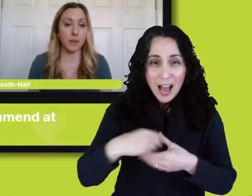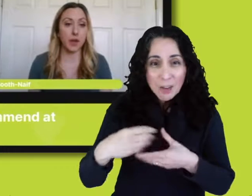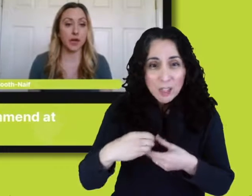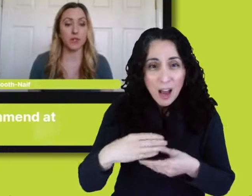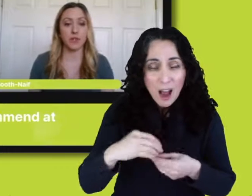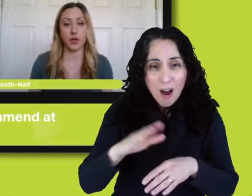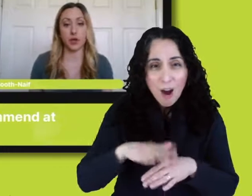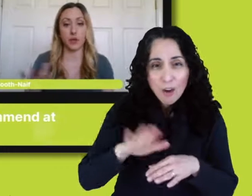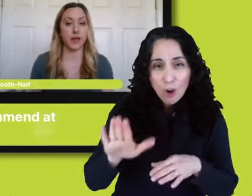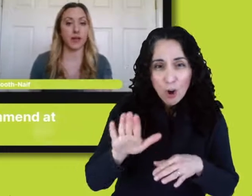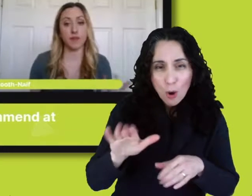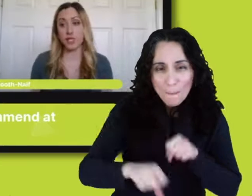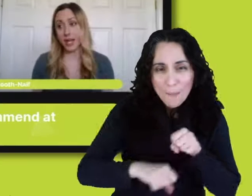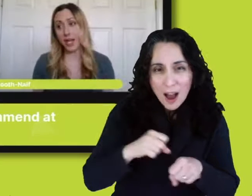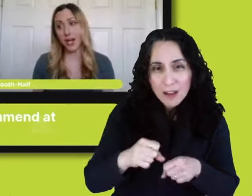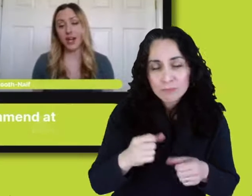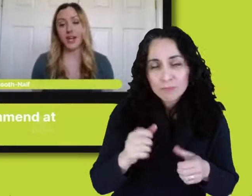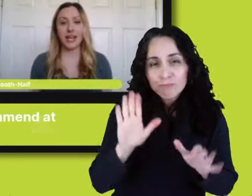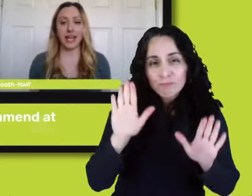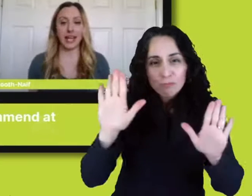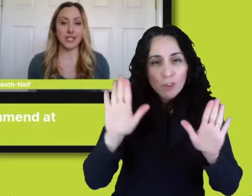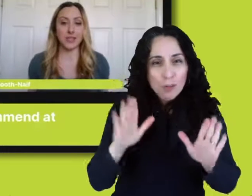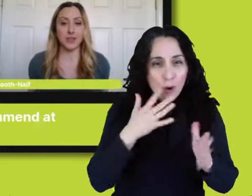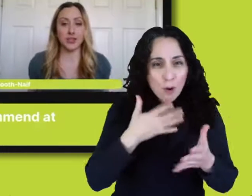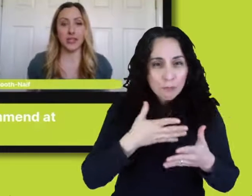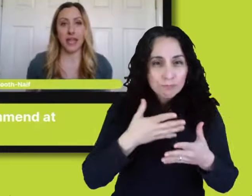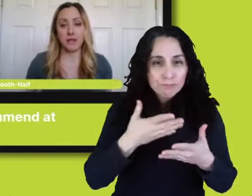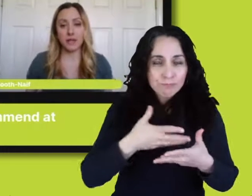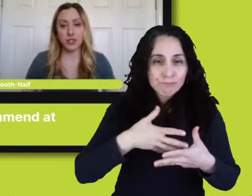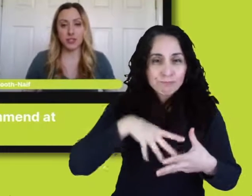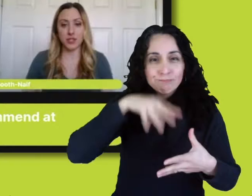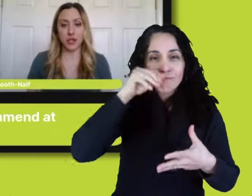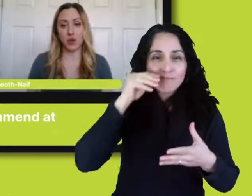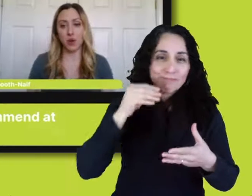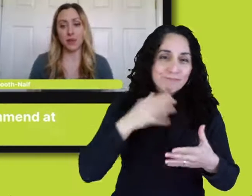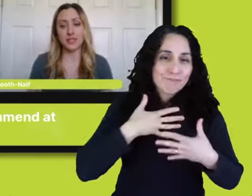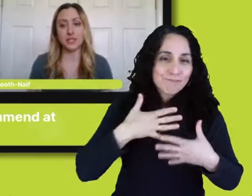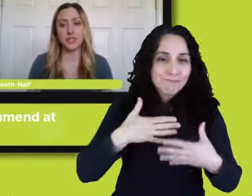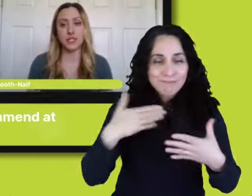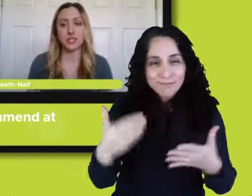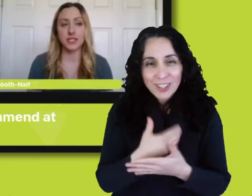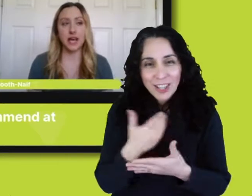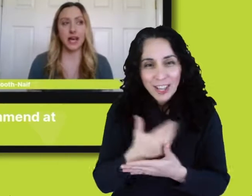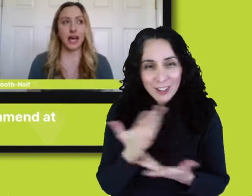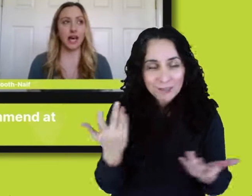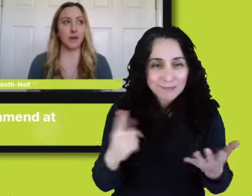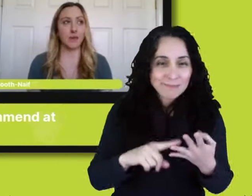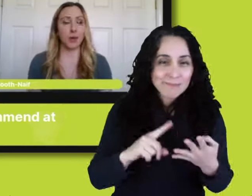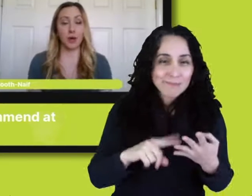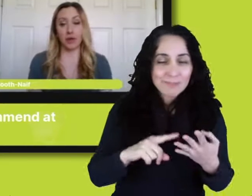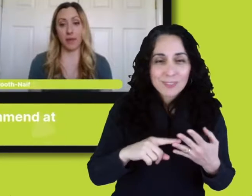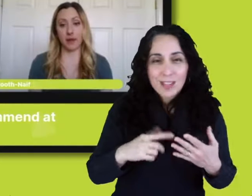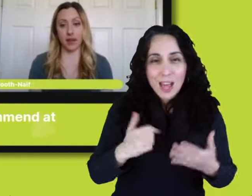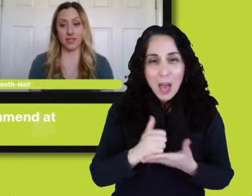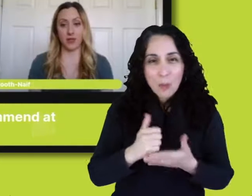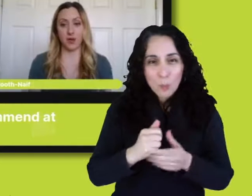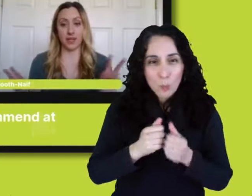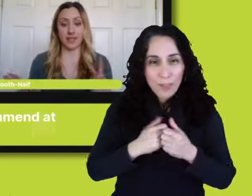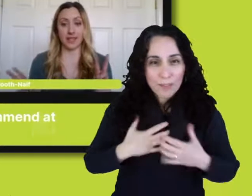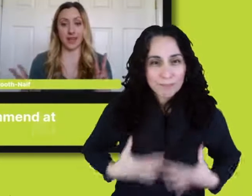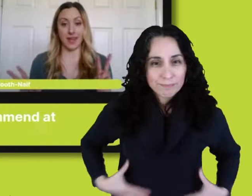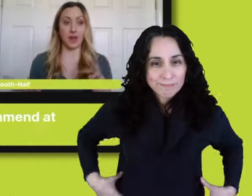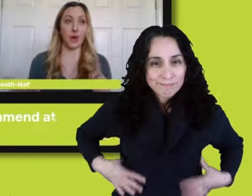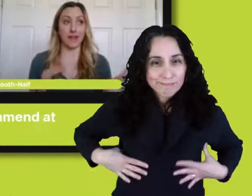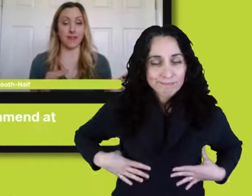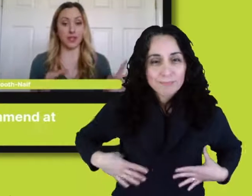her therapy bike, which is a great way to get fresh air and to use her leg muscles and her core muscles. When we go on our bike rides, we